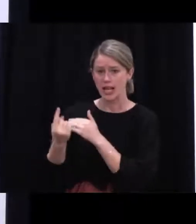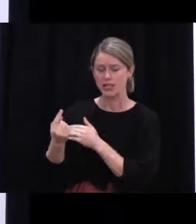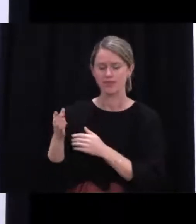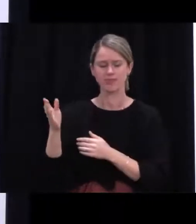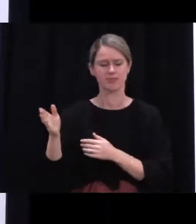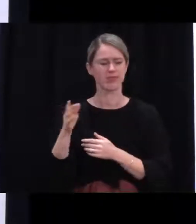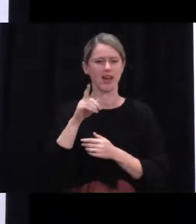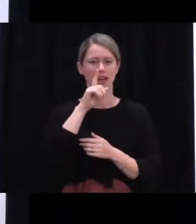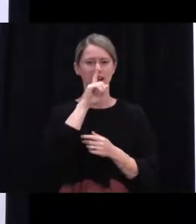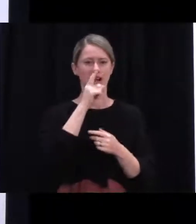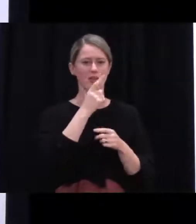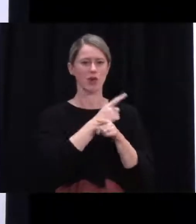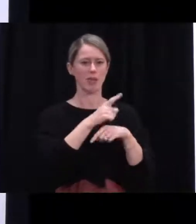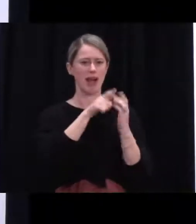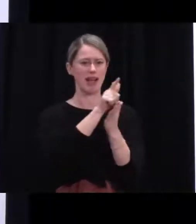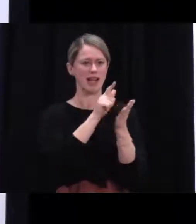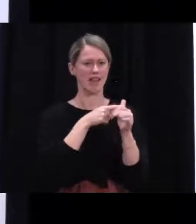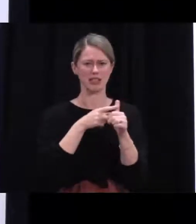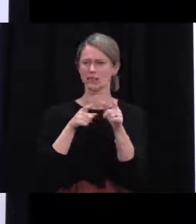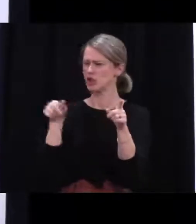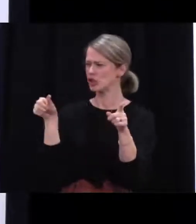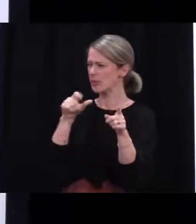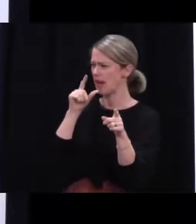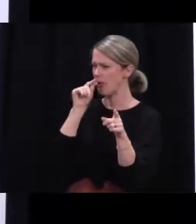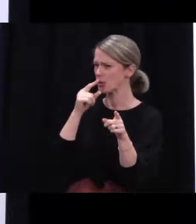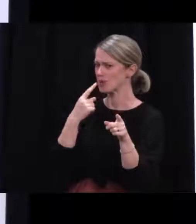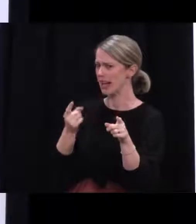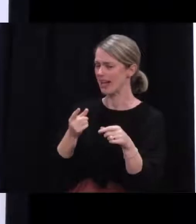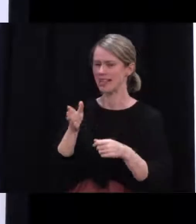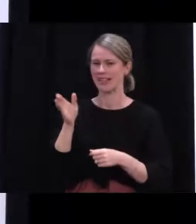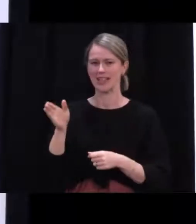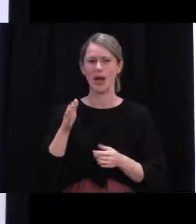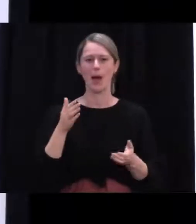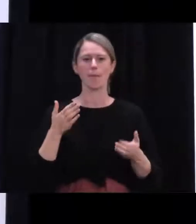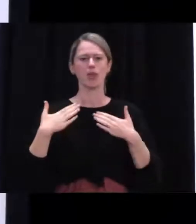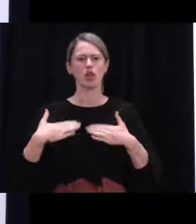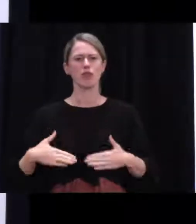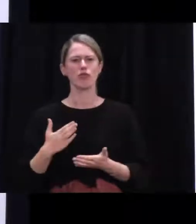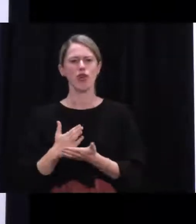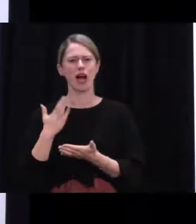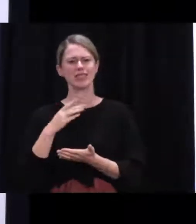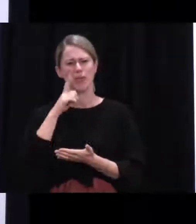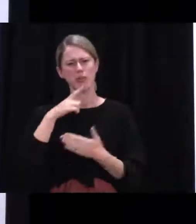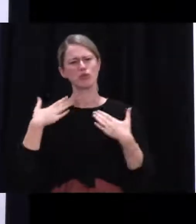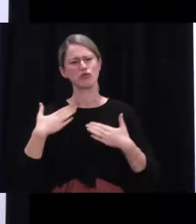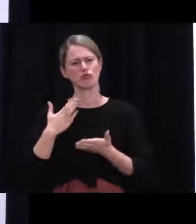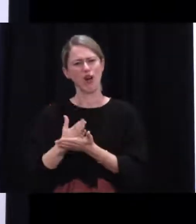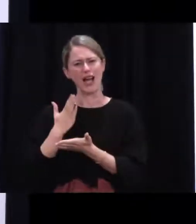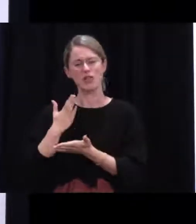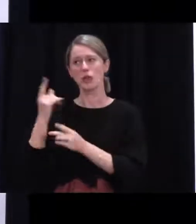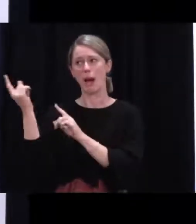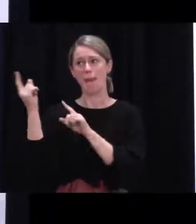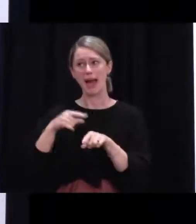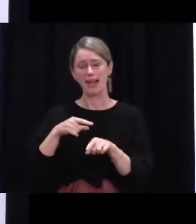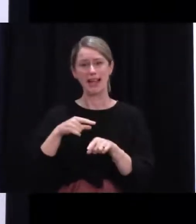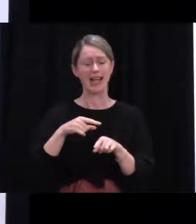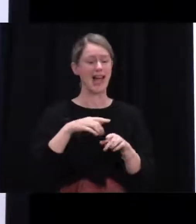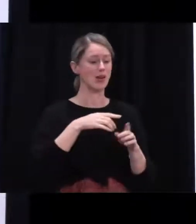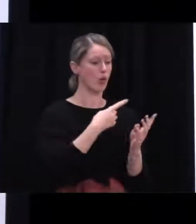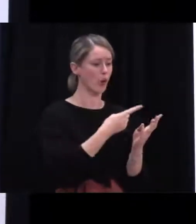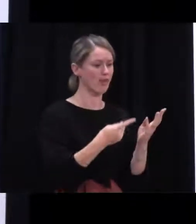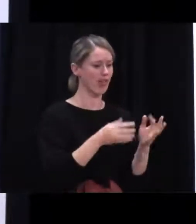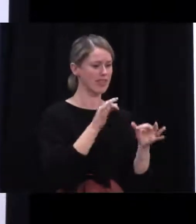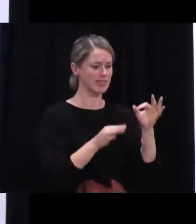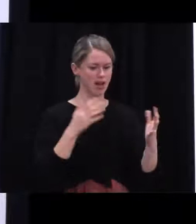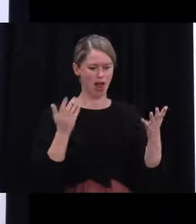but what I would say is, in terms of balancing human rights and people's rights to return to New Zealand, and all of the other decisions that